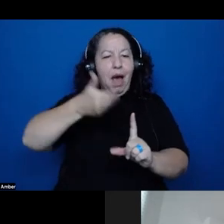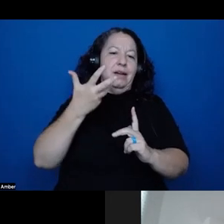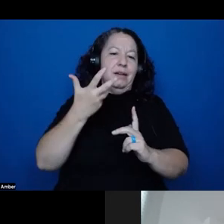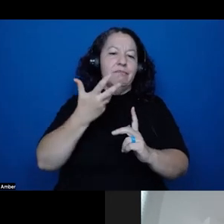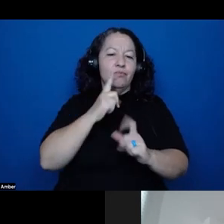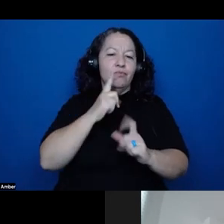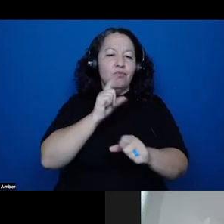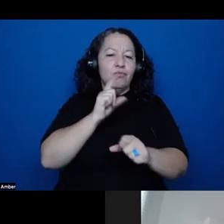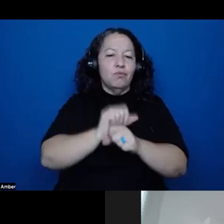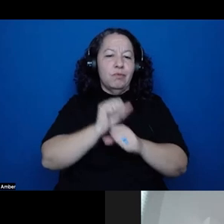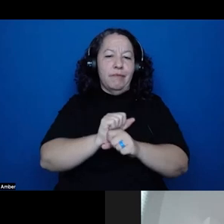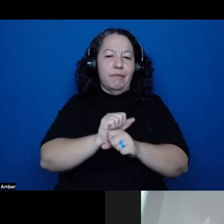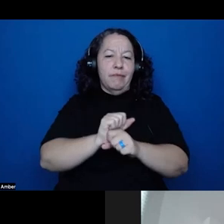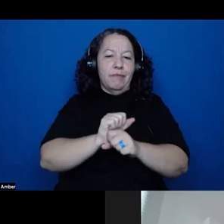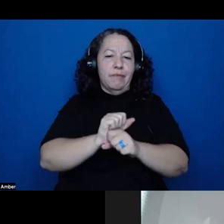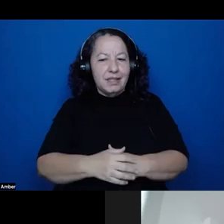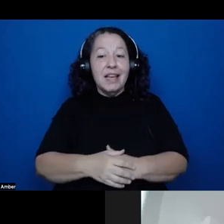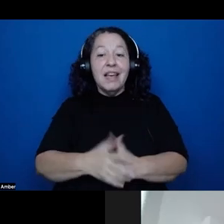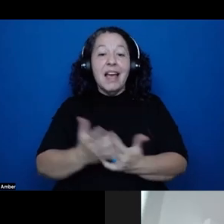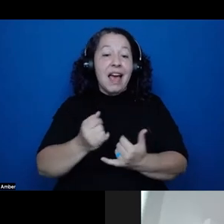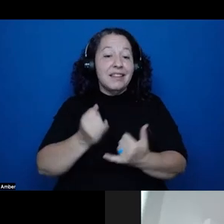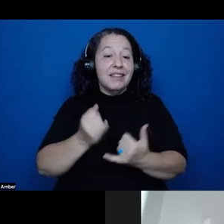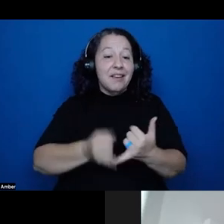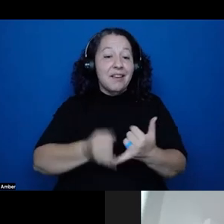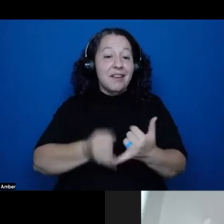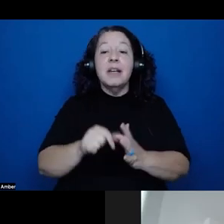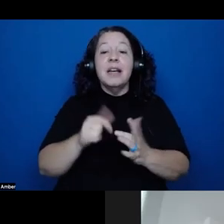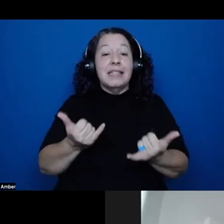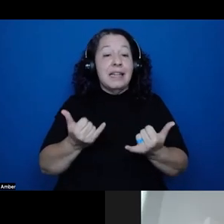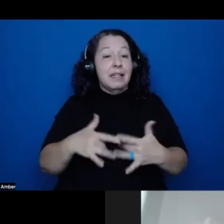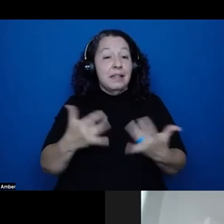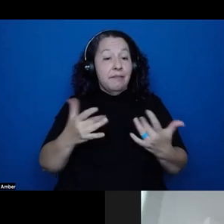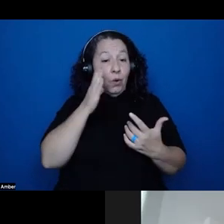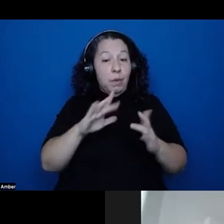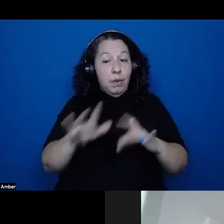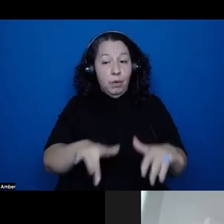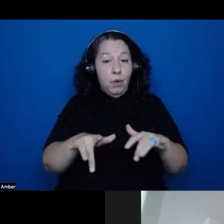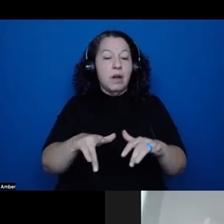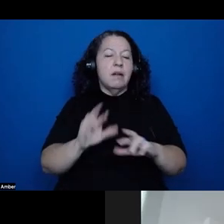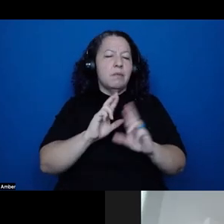experiences. And as a final note, a recording of today's event will become